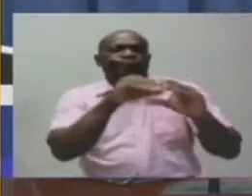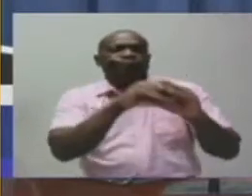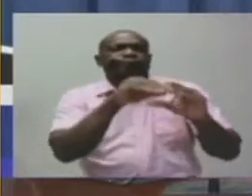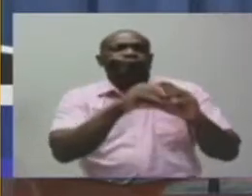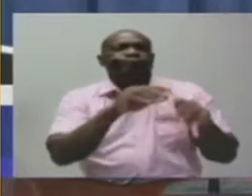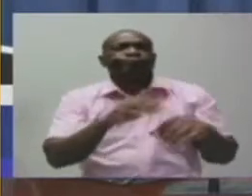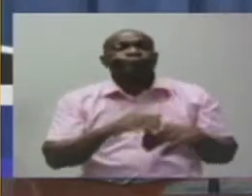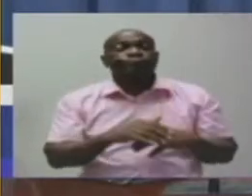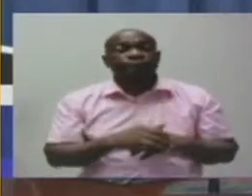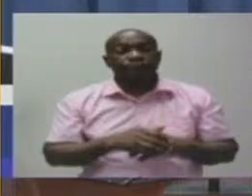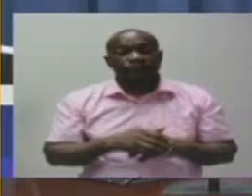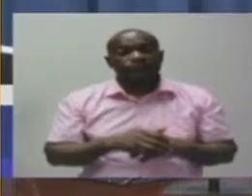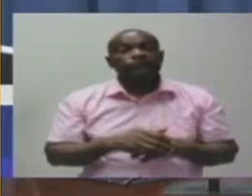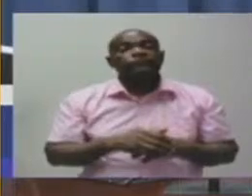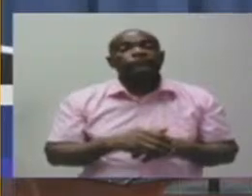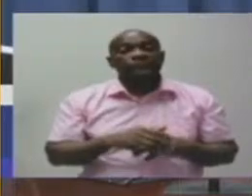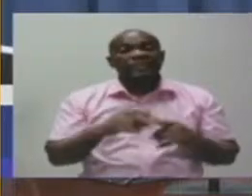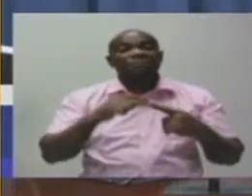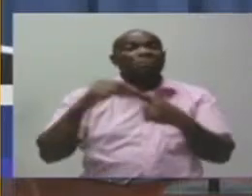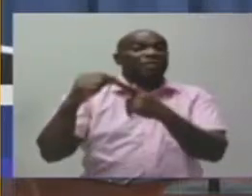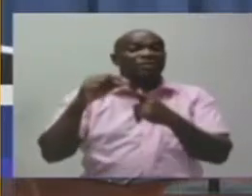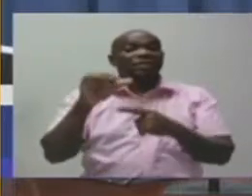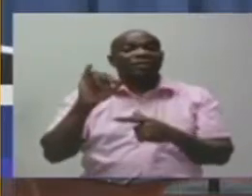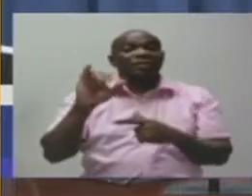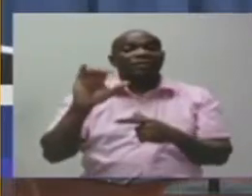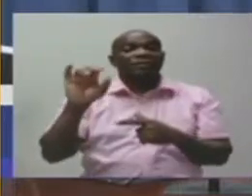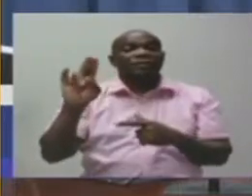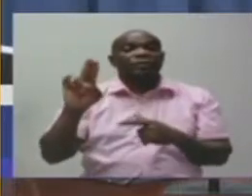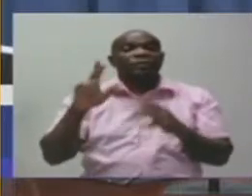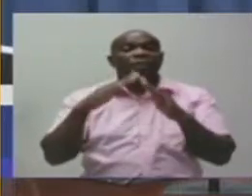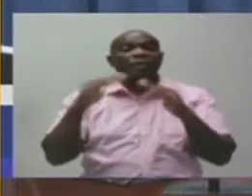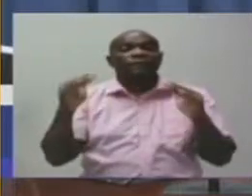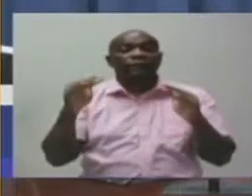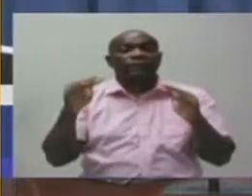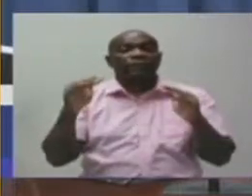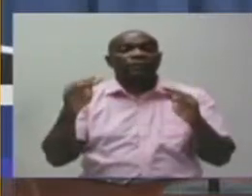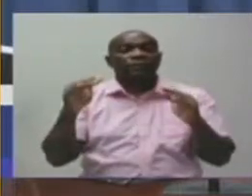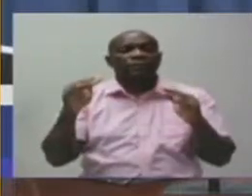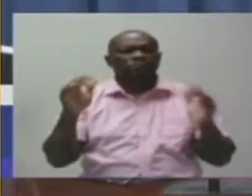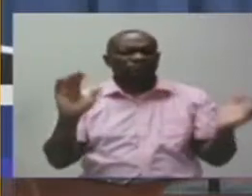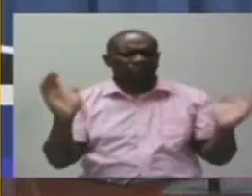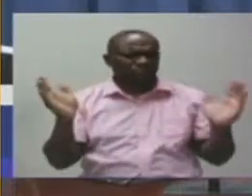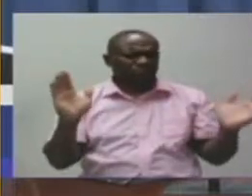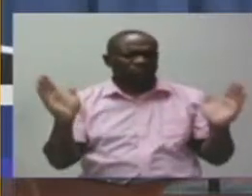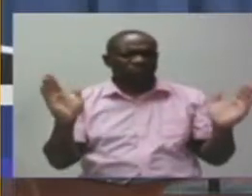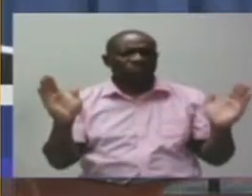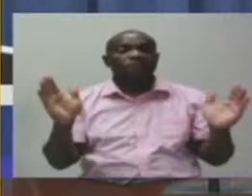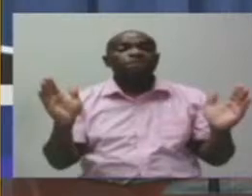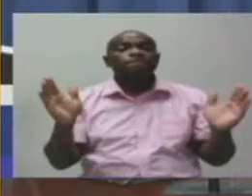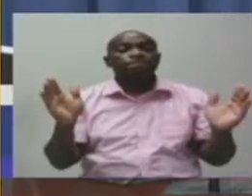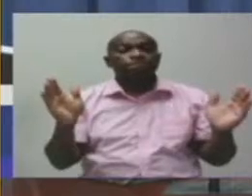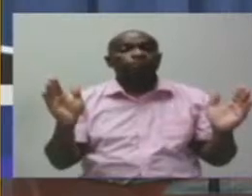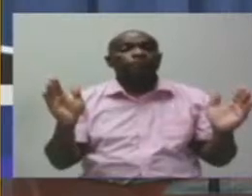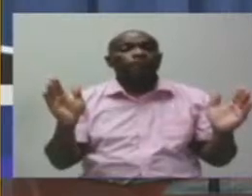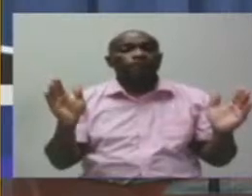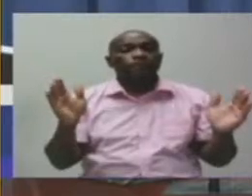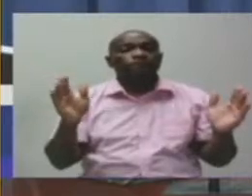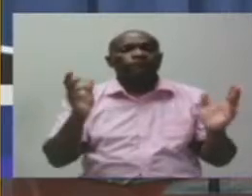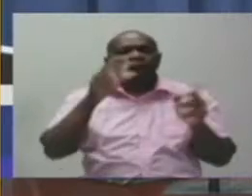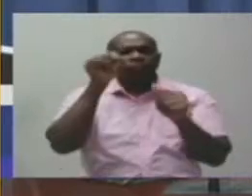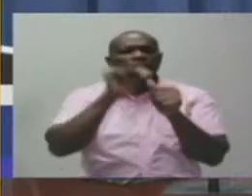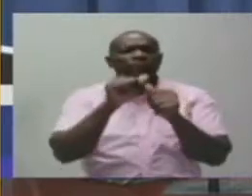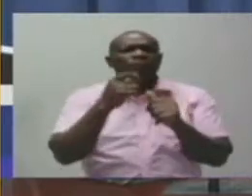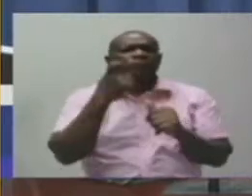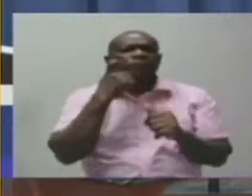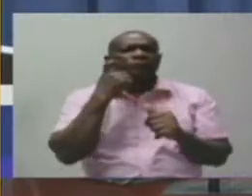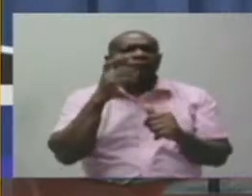utilization at the ICU level. I want to segue and explain a little bit further what Dr. Richards has